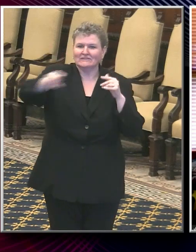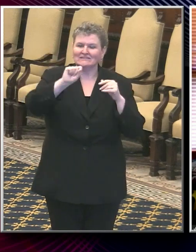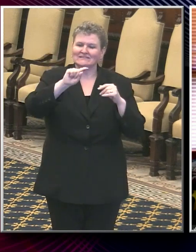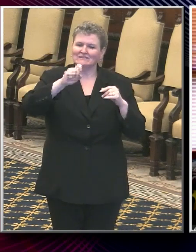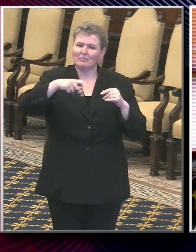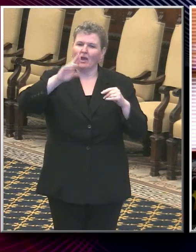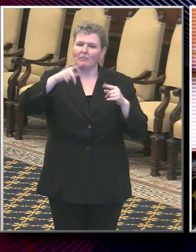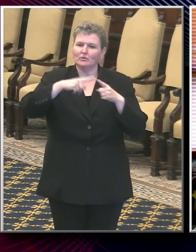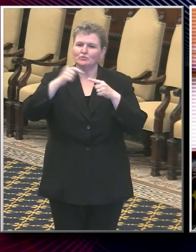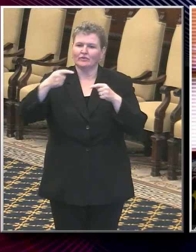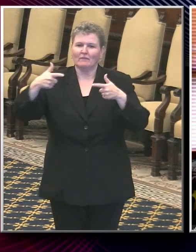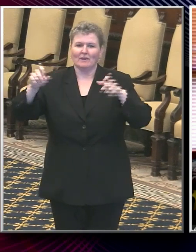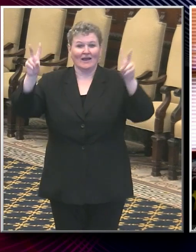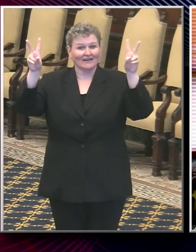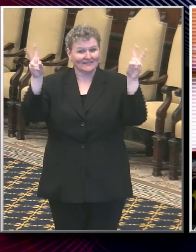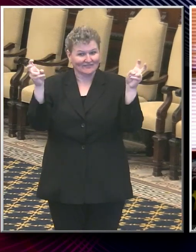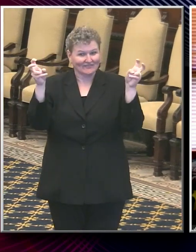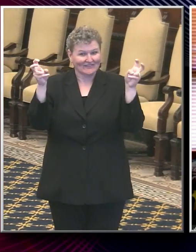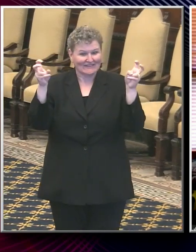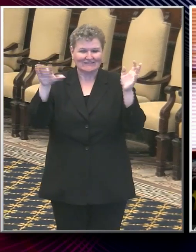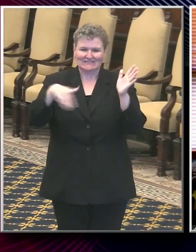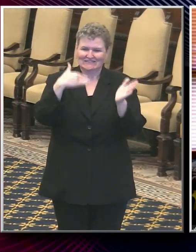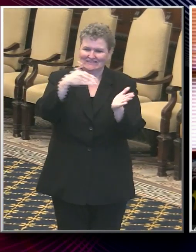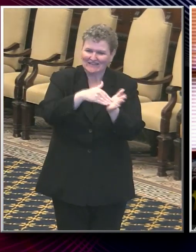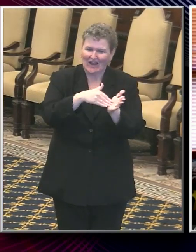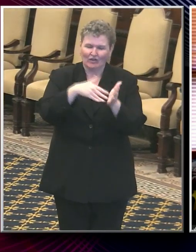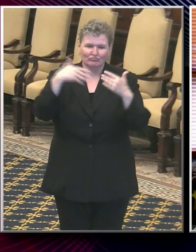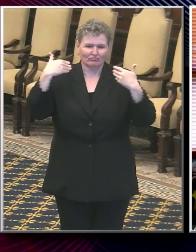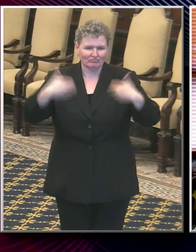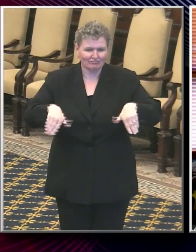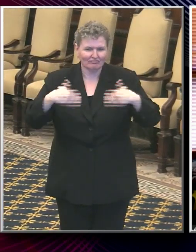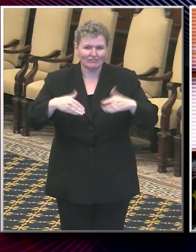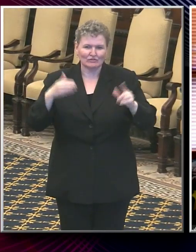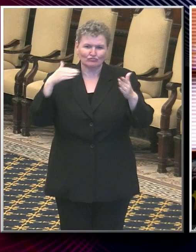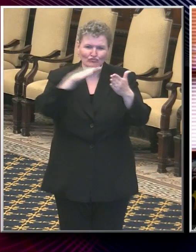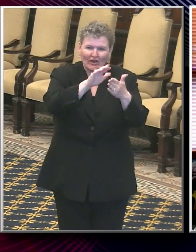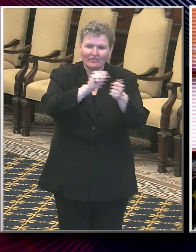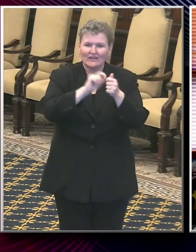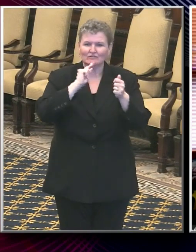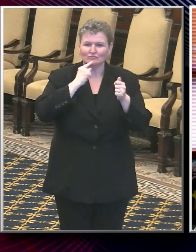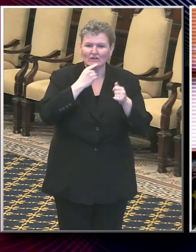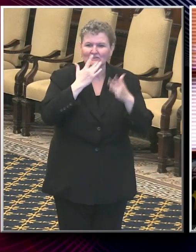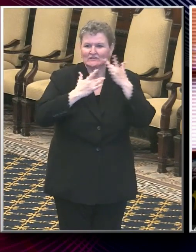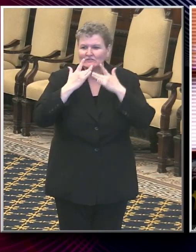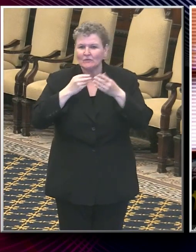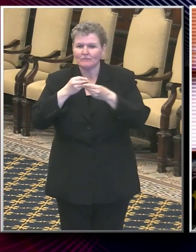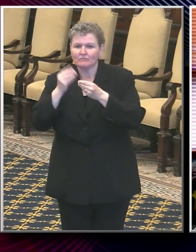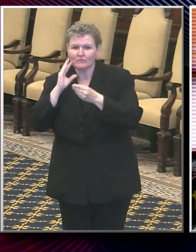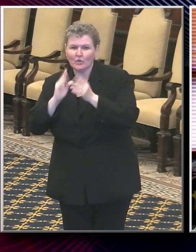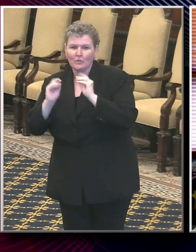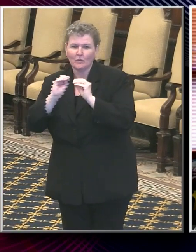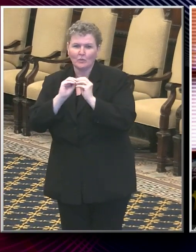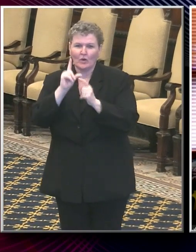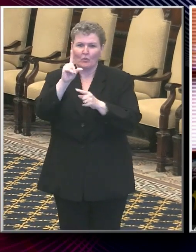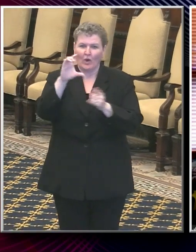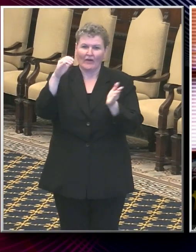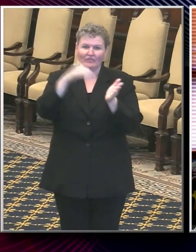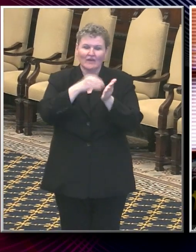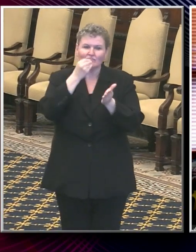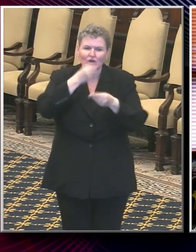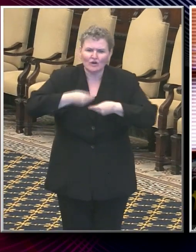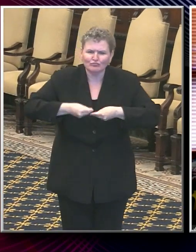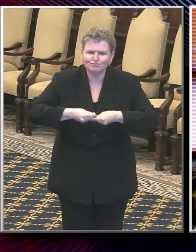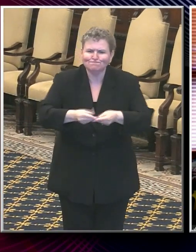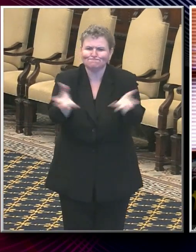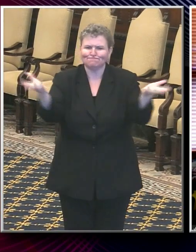central part of the city's efforts to address housing and food insecurity. This group today marked 100,000 meals served to Philadelphians